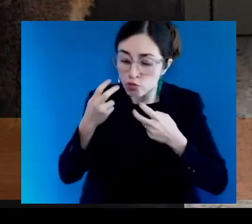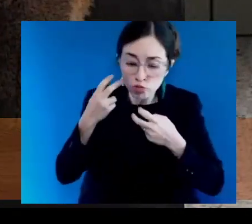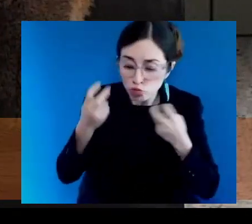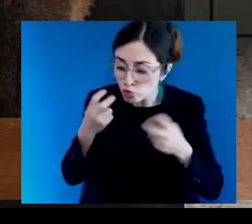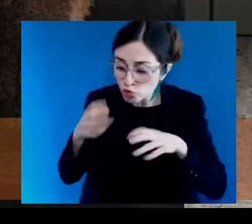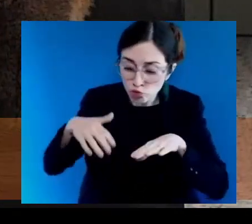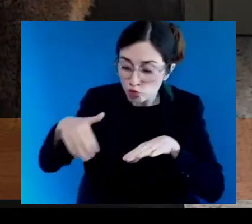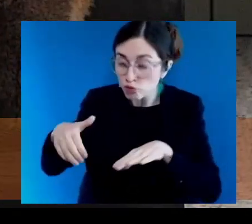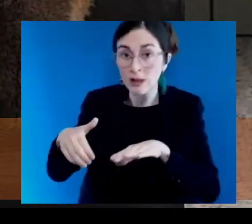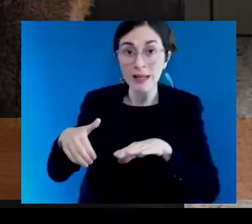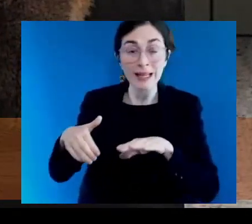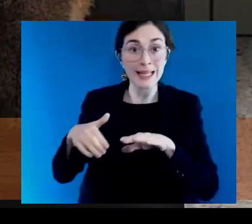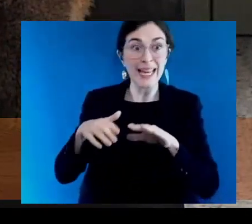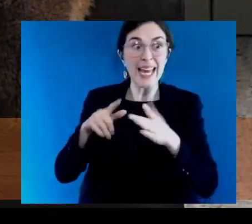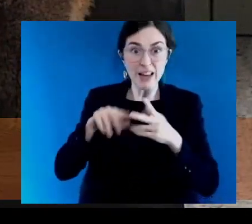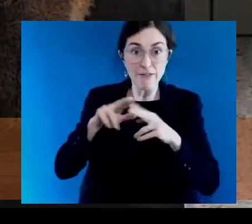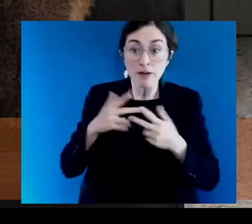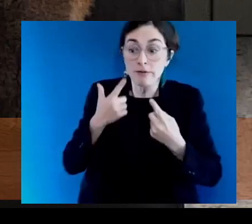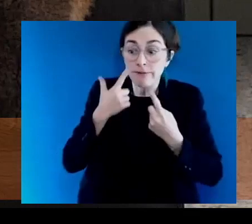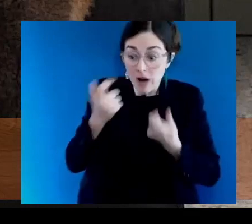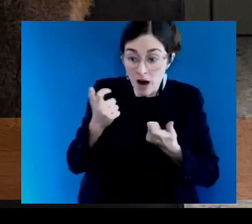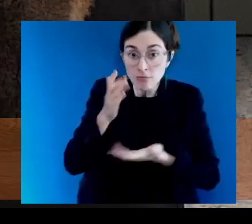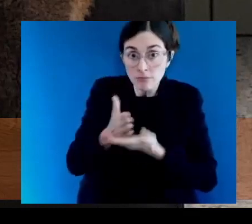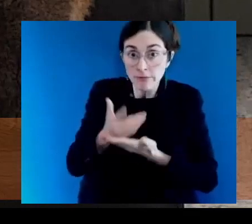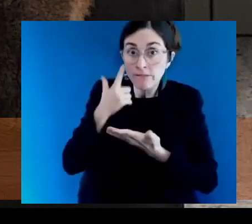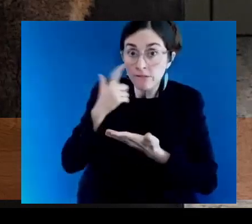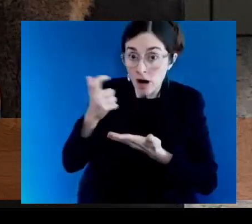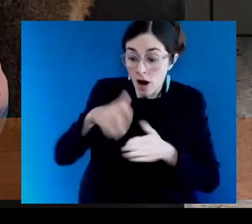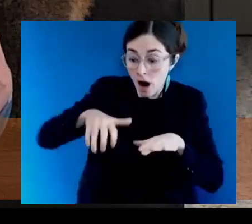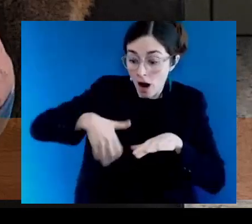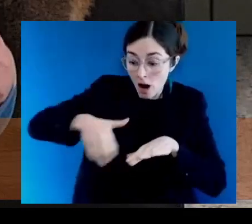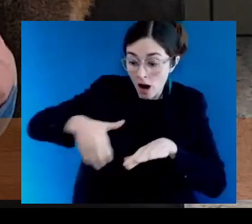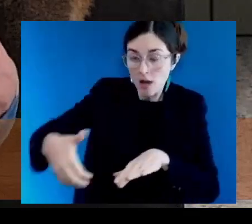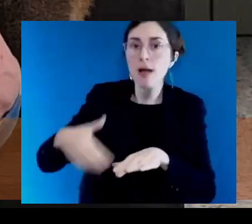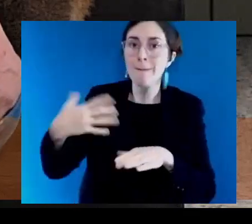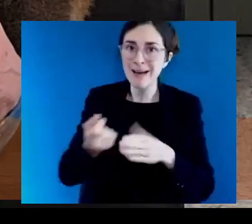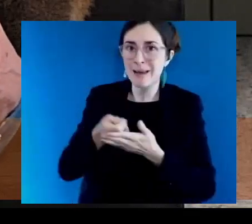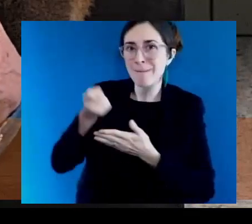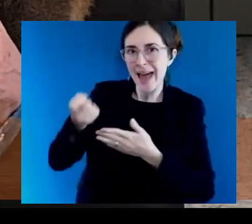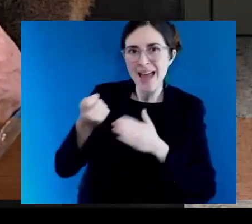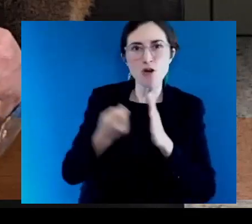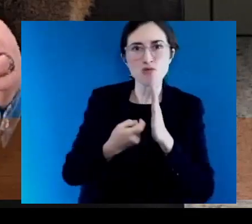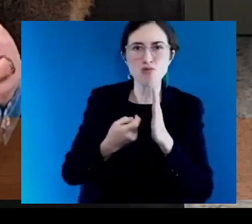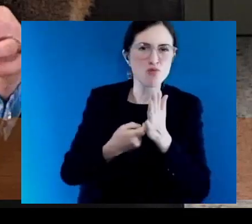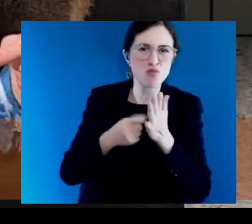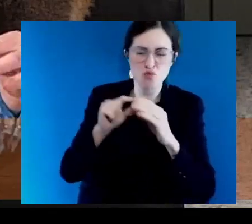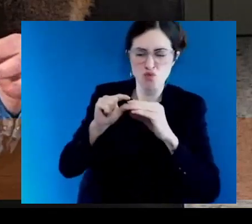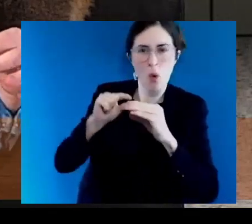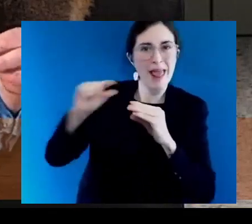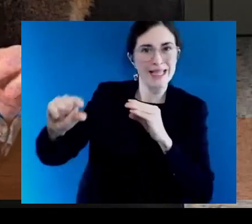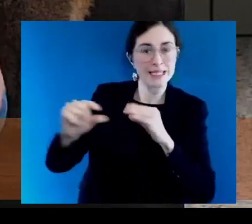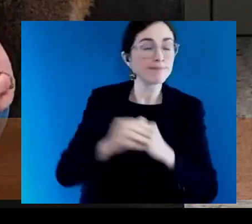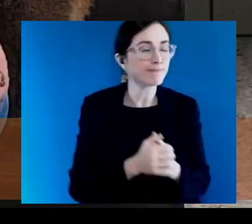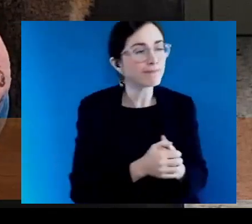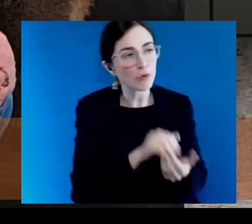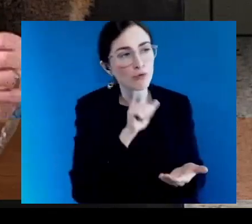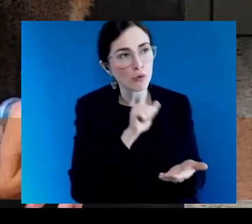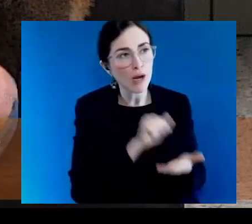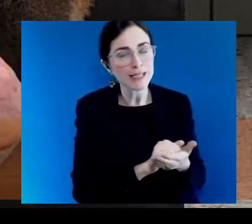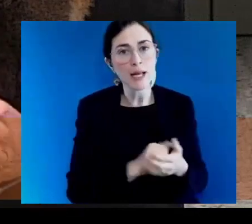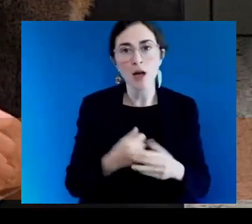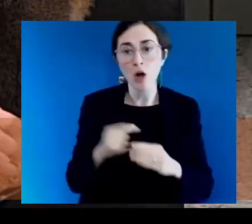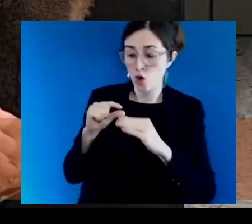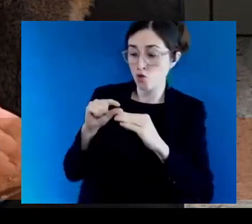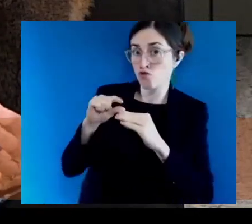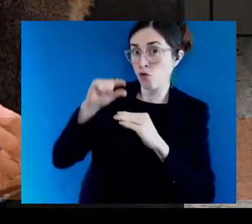paid based on extraction volumes. Correct. And the mechanism for setting those royalties depend on